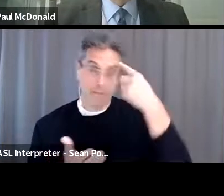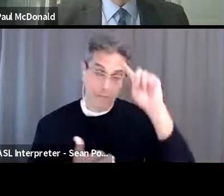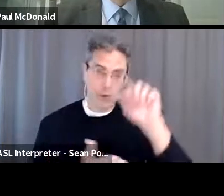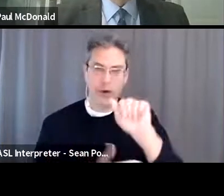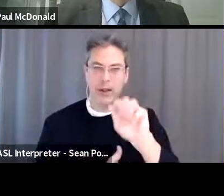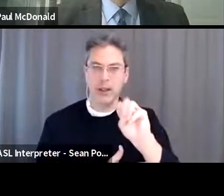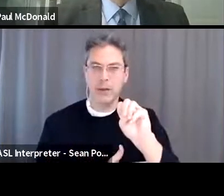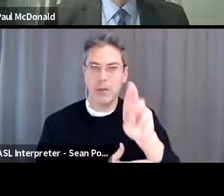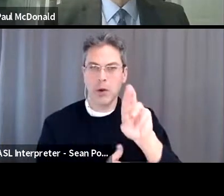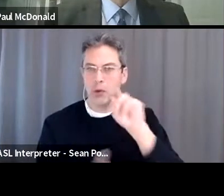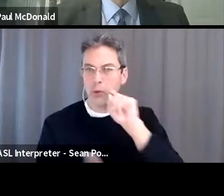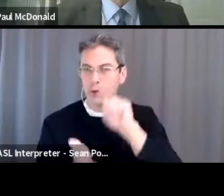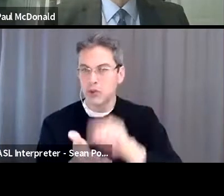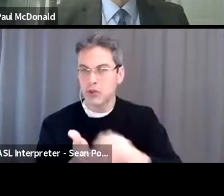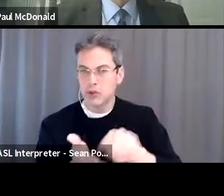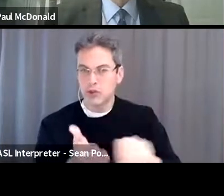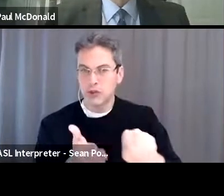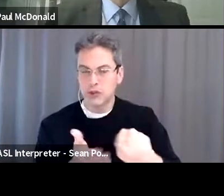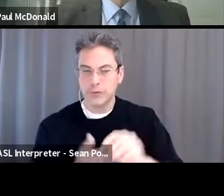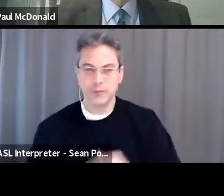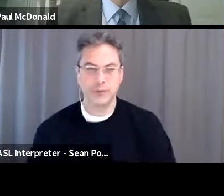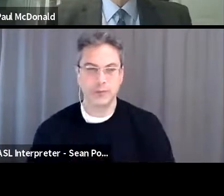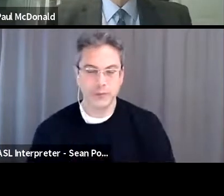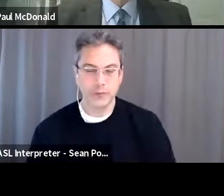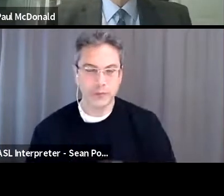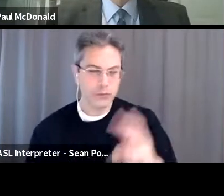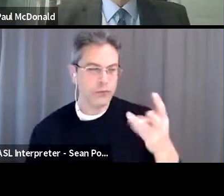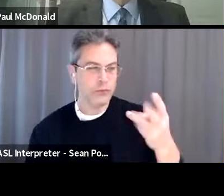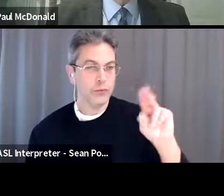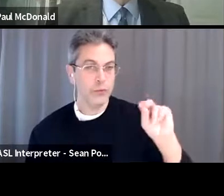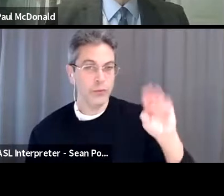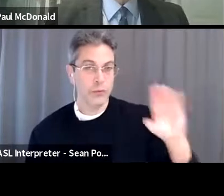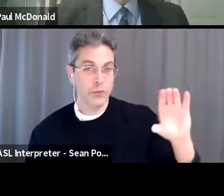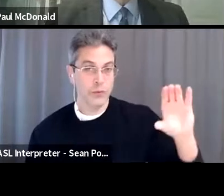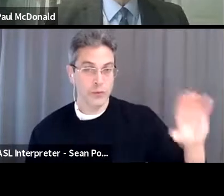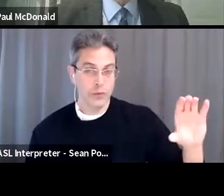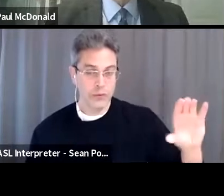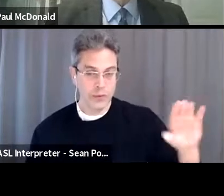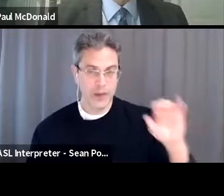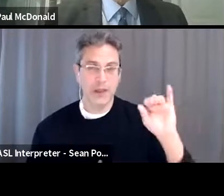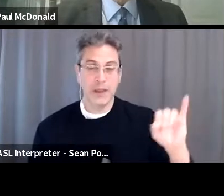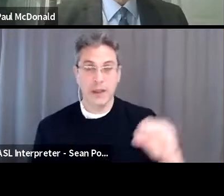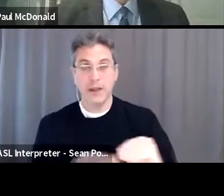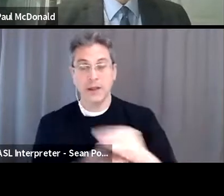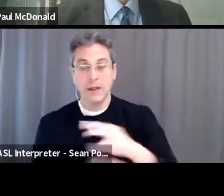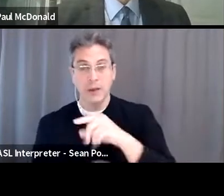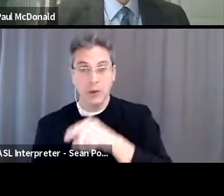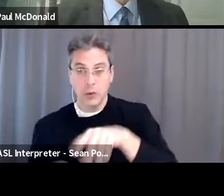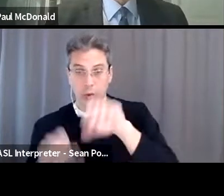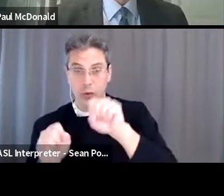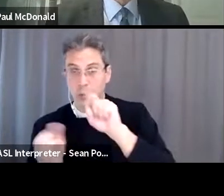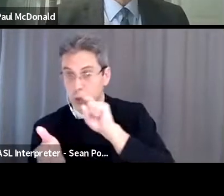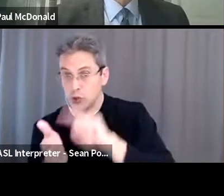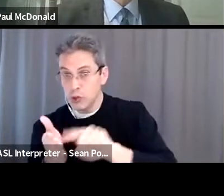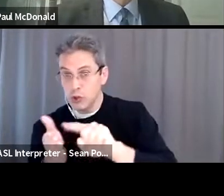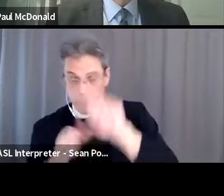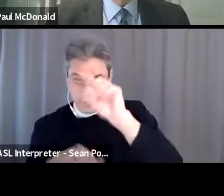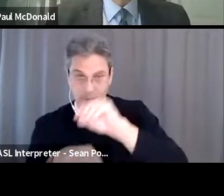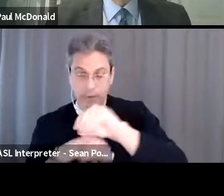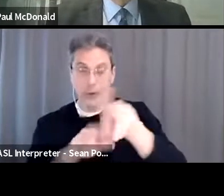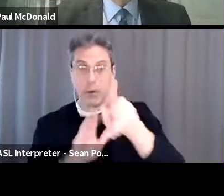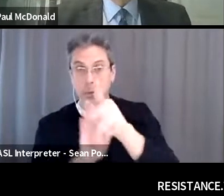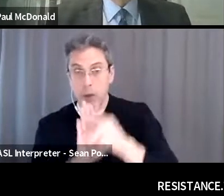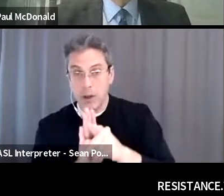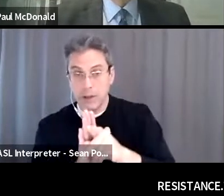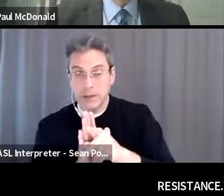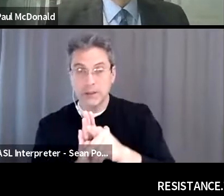centers develop global thought leadership, increase the evidence base for policymaking, and